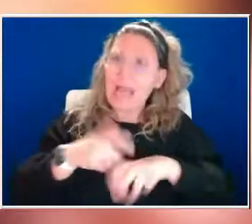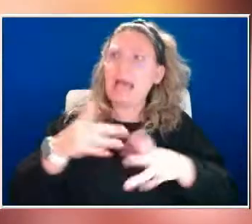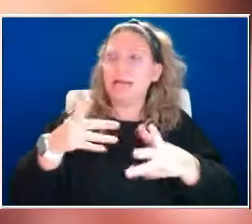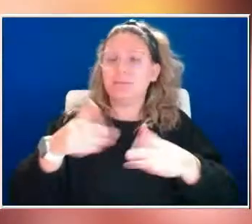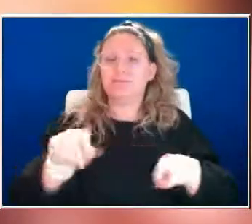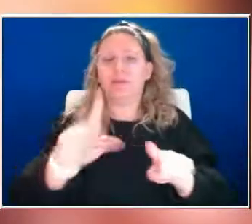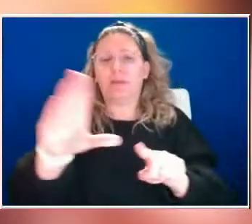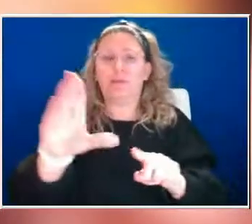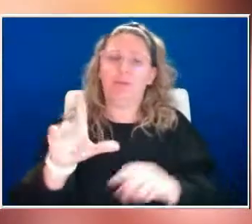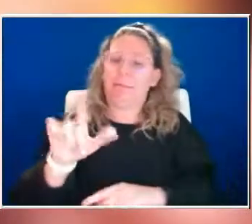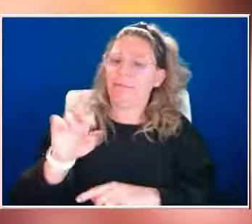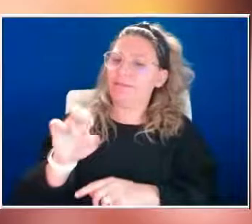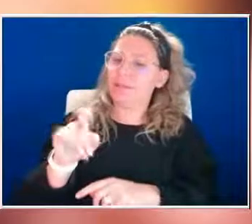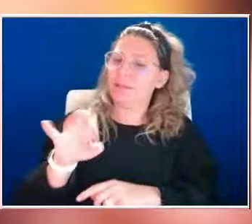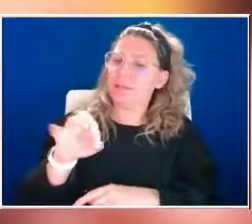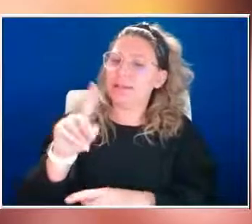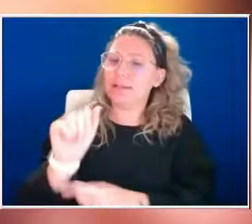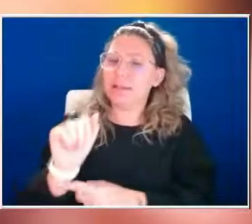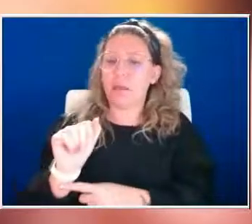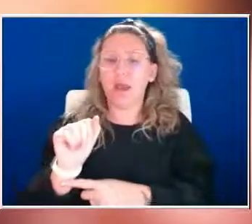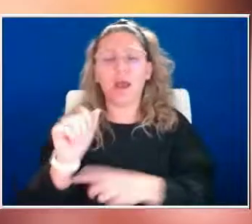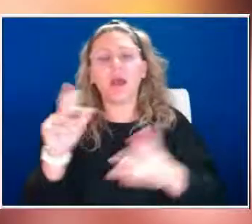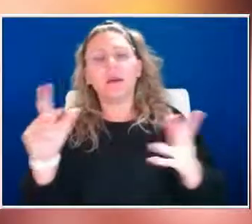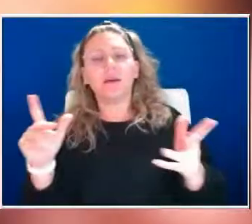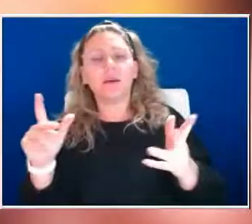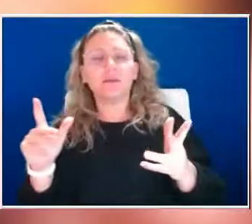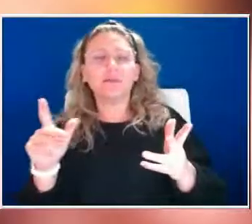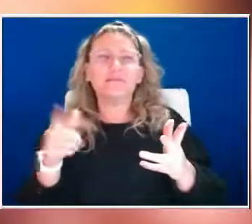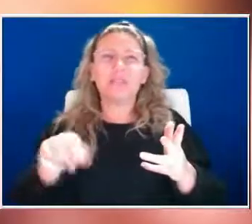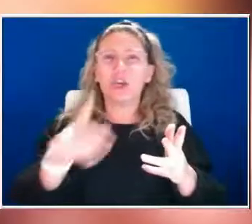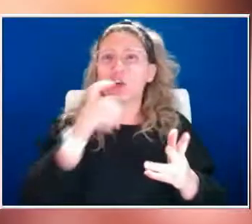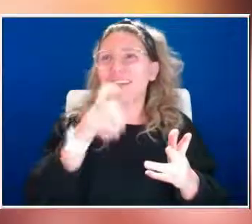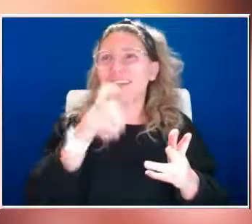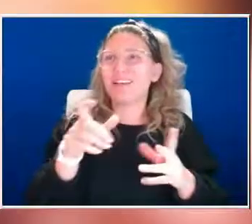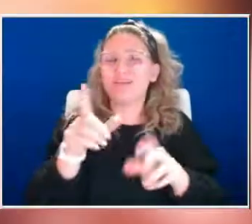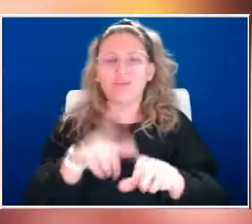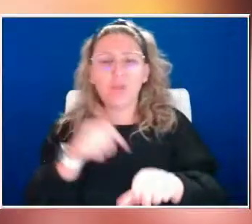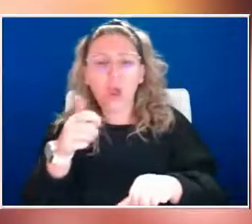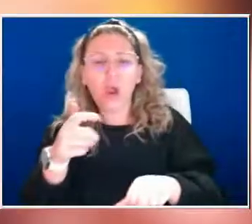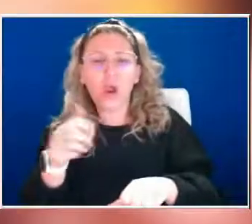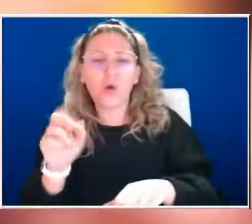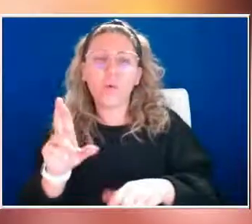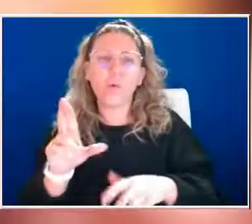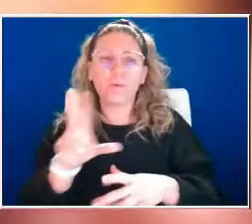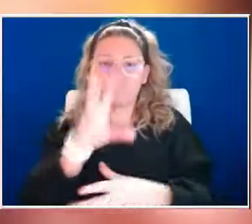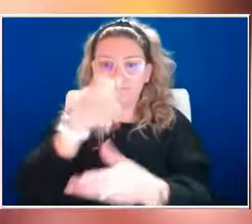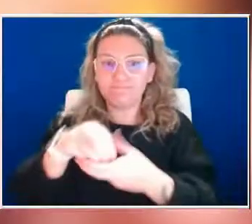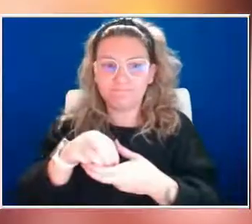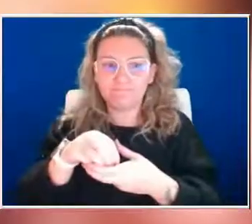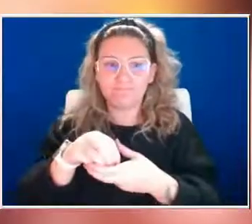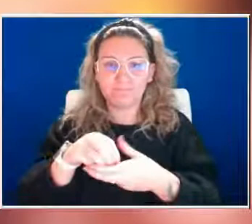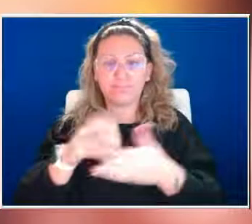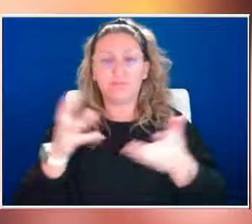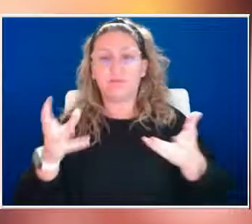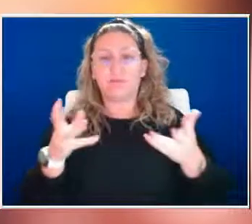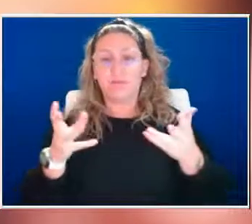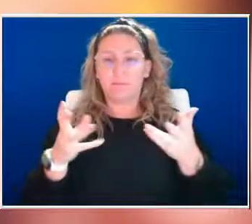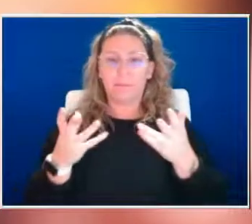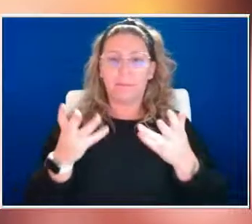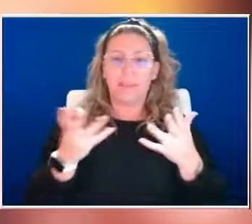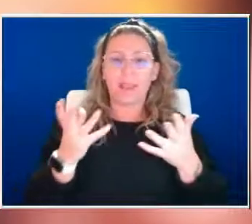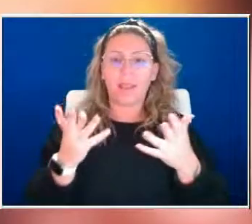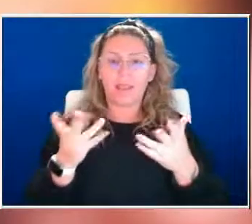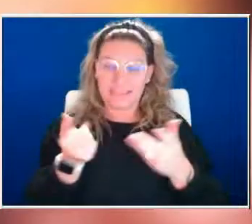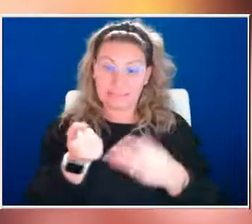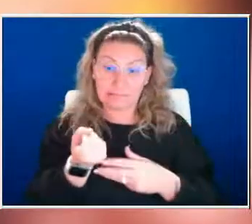surgeries generally don't entail, are not as long as or as invasive as